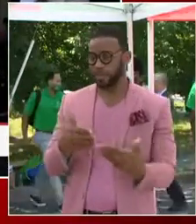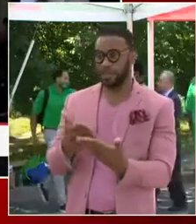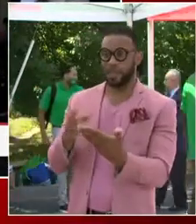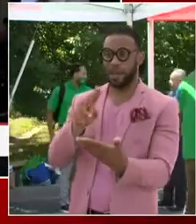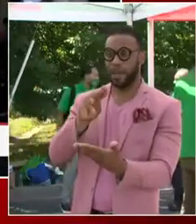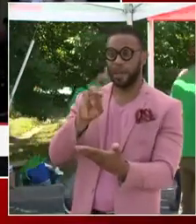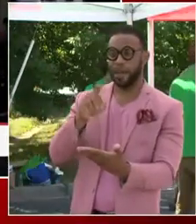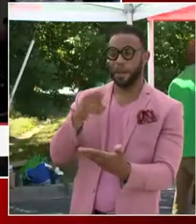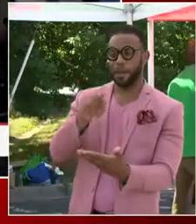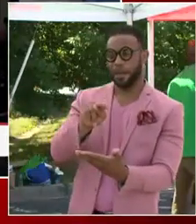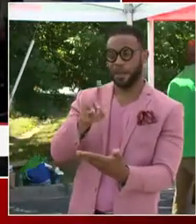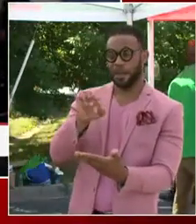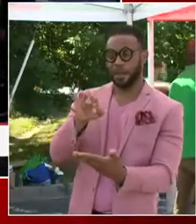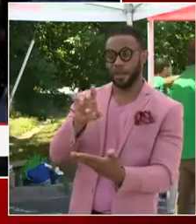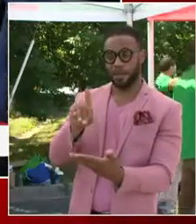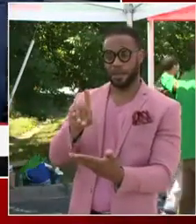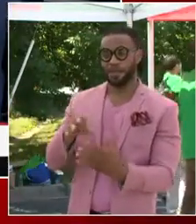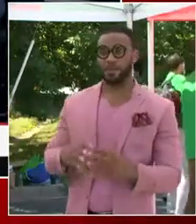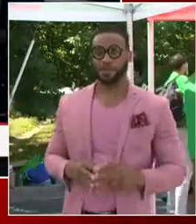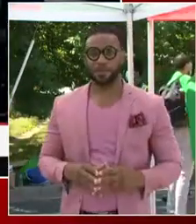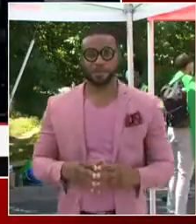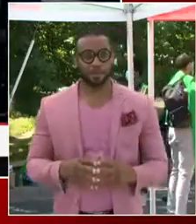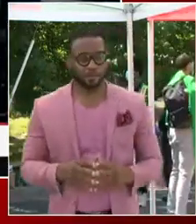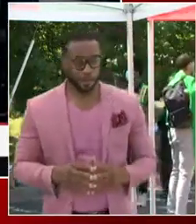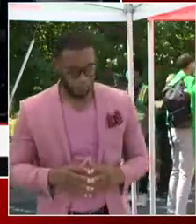Megan Bailey.